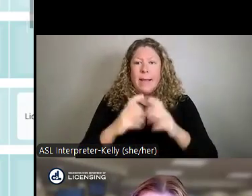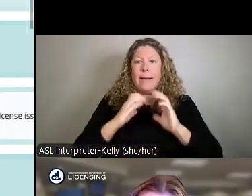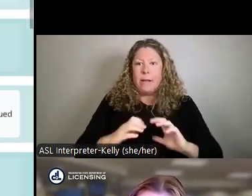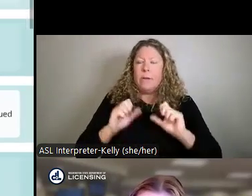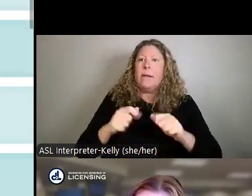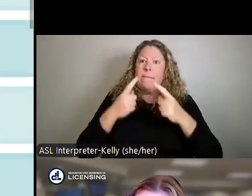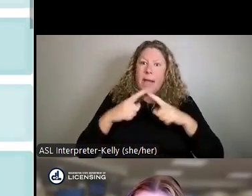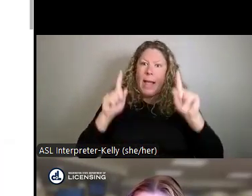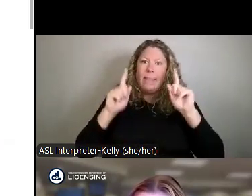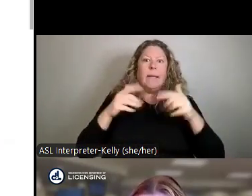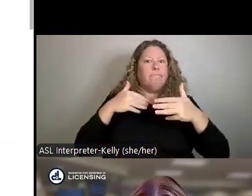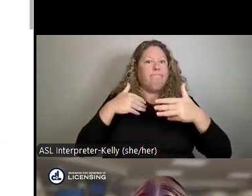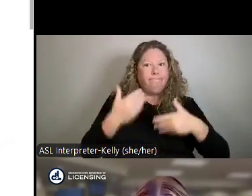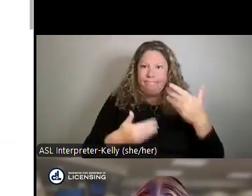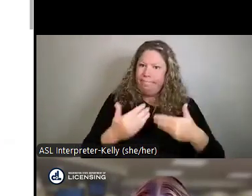process.